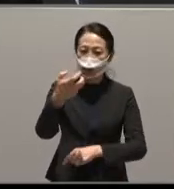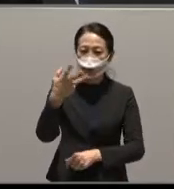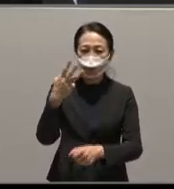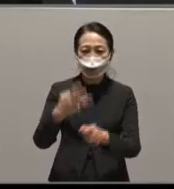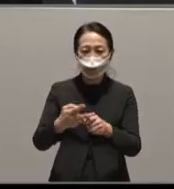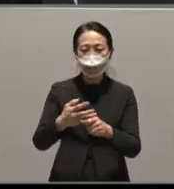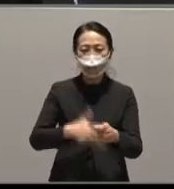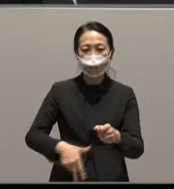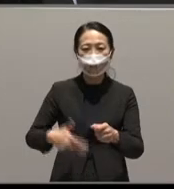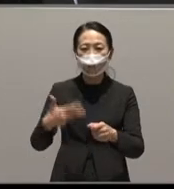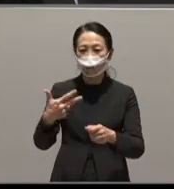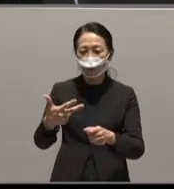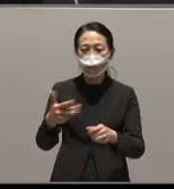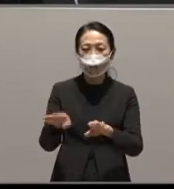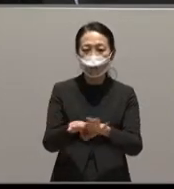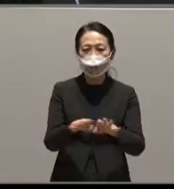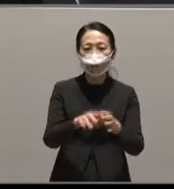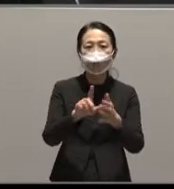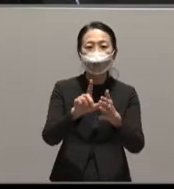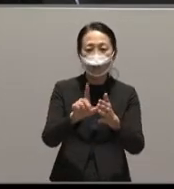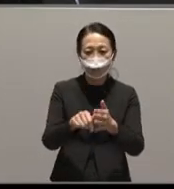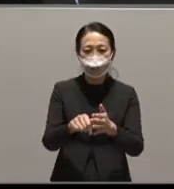In 88,